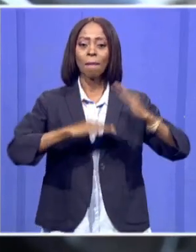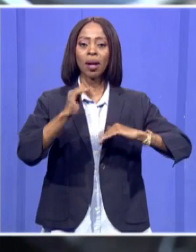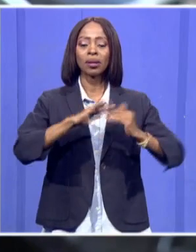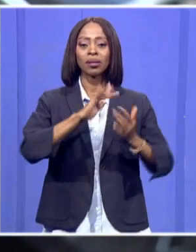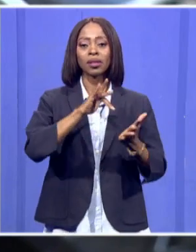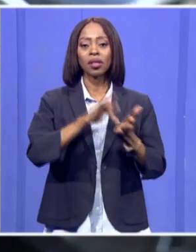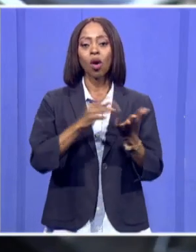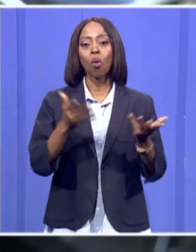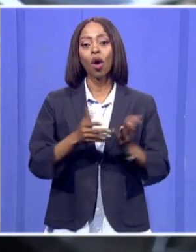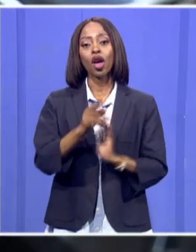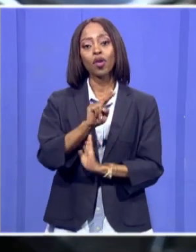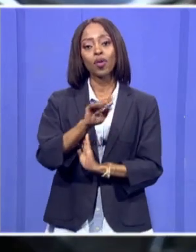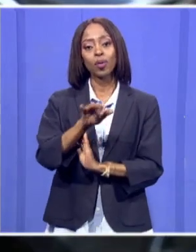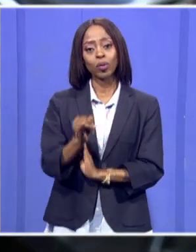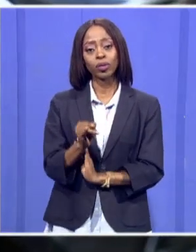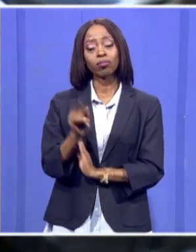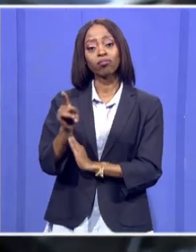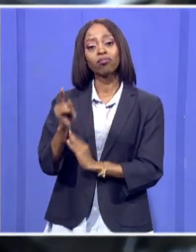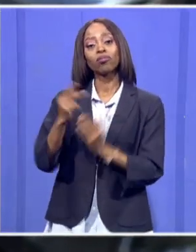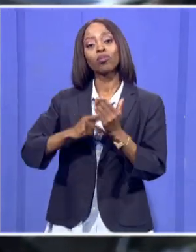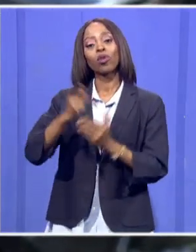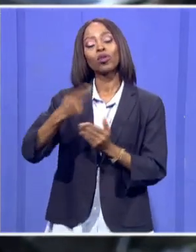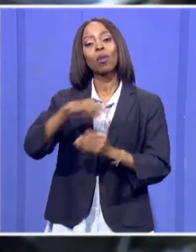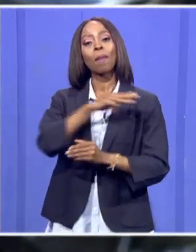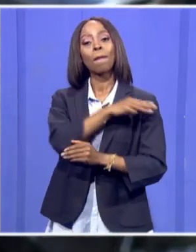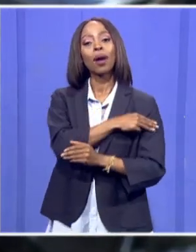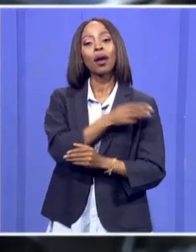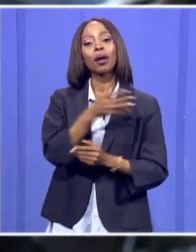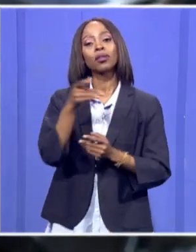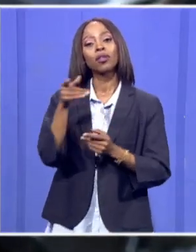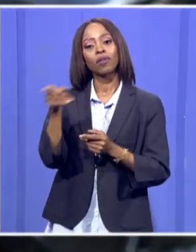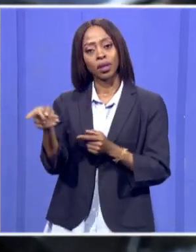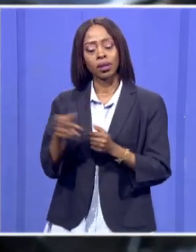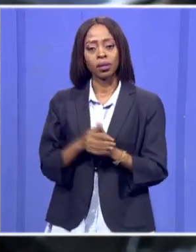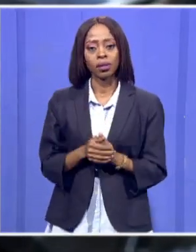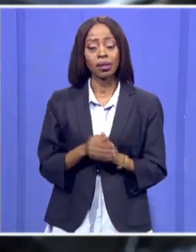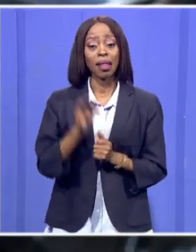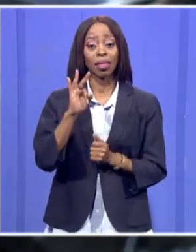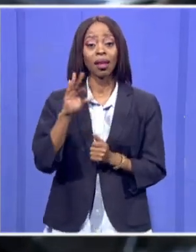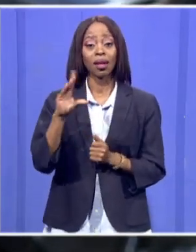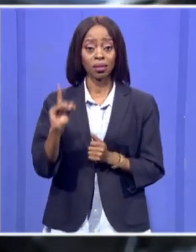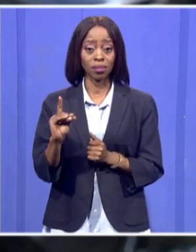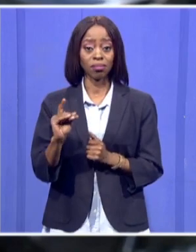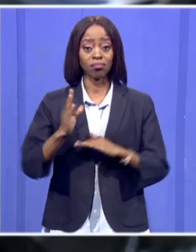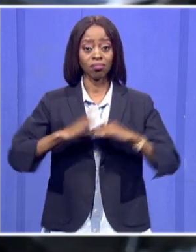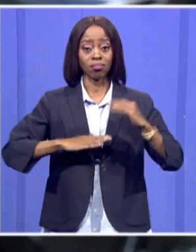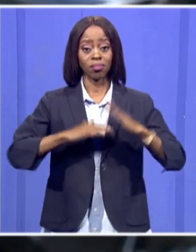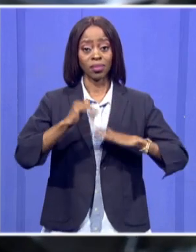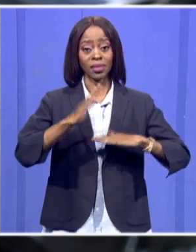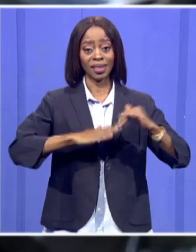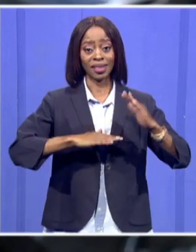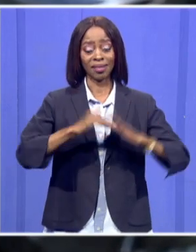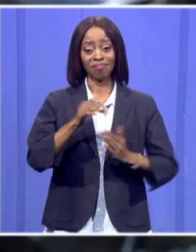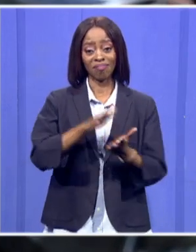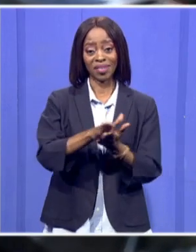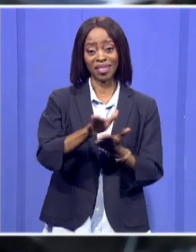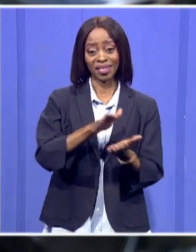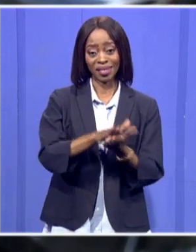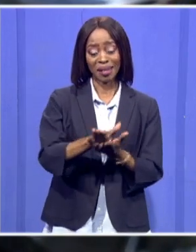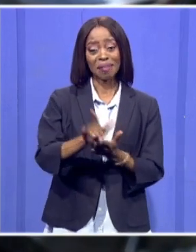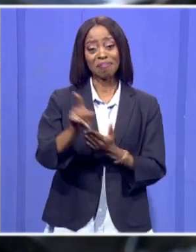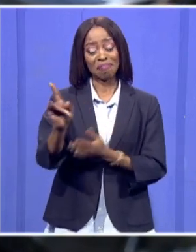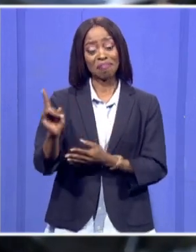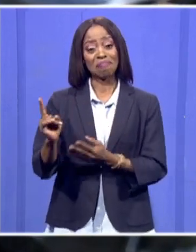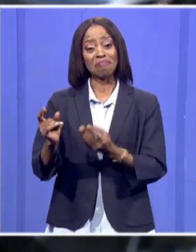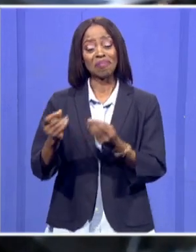Center at the UJ, who are the project managers of this 3D construction printer that's being launched